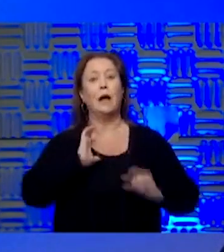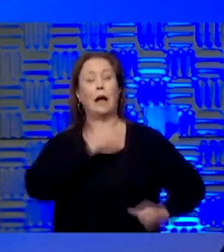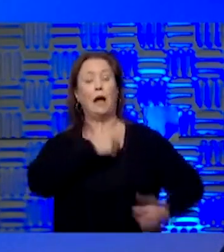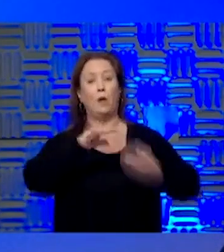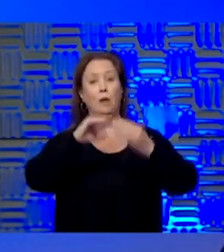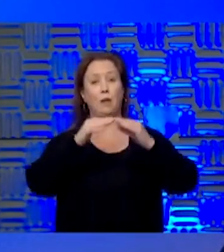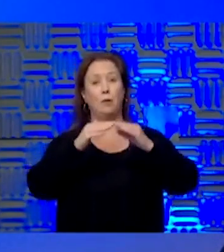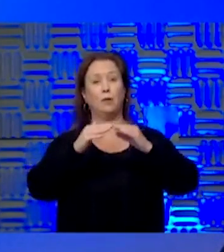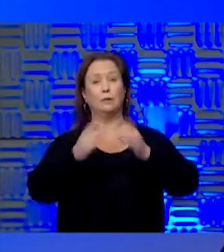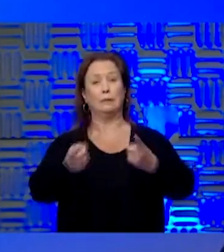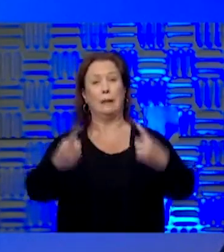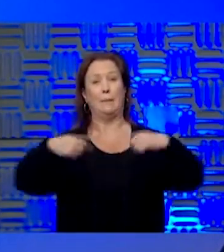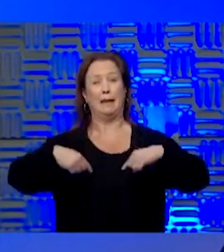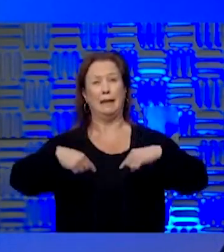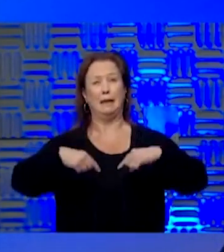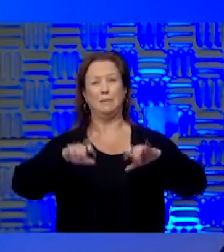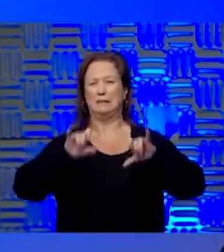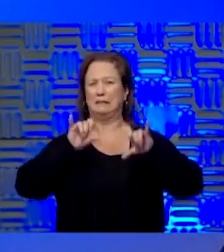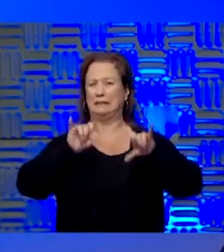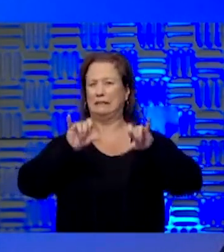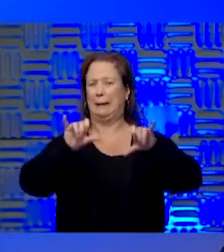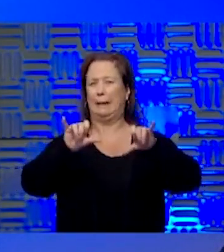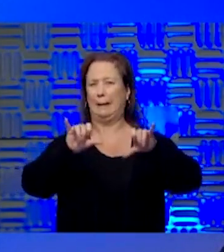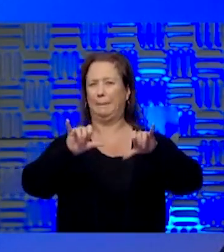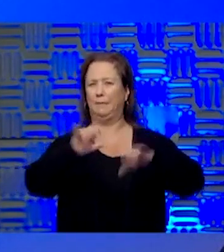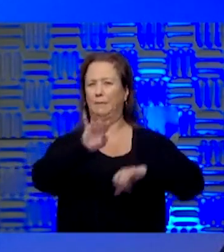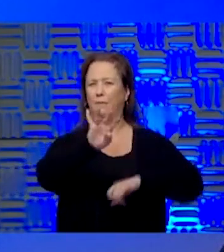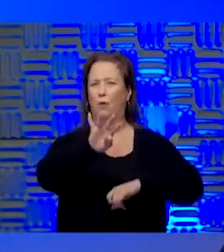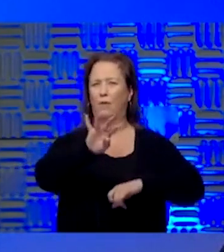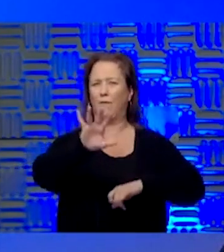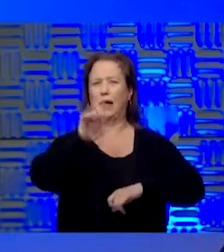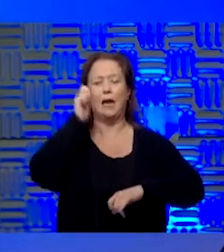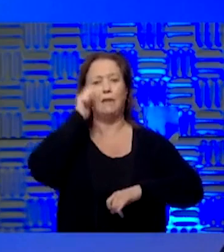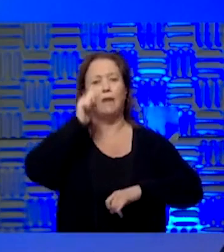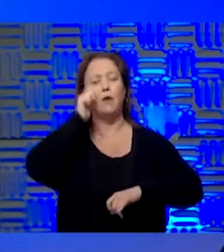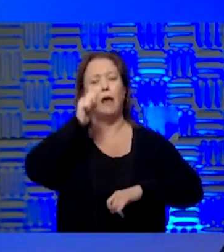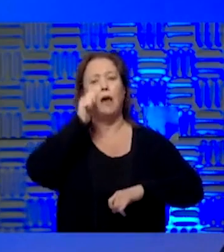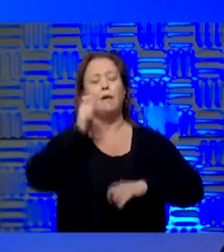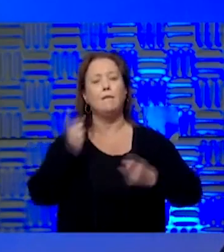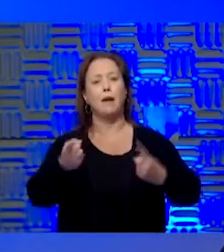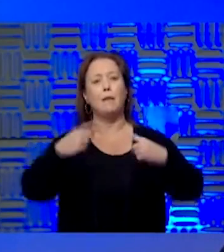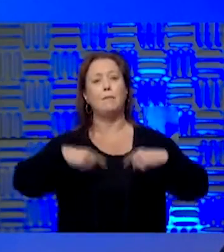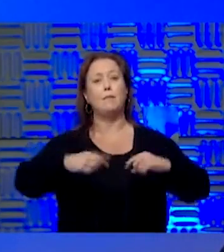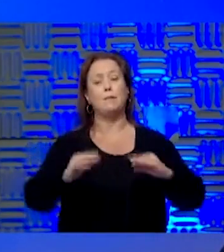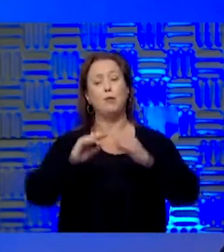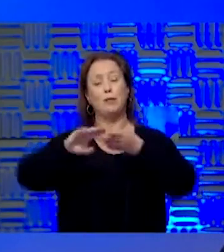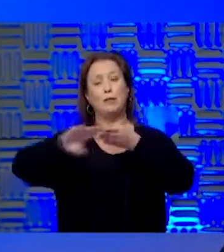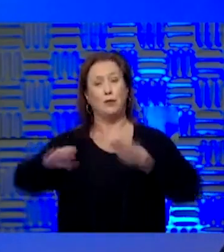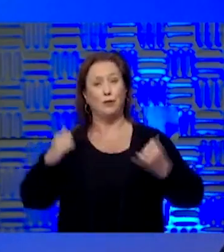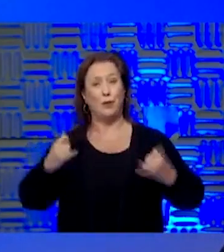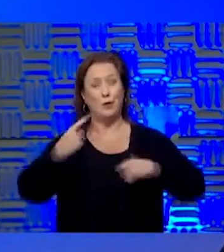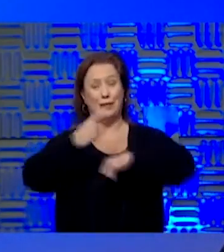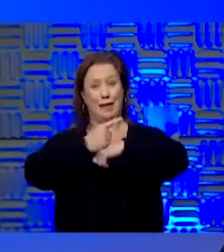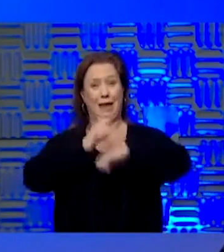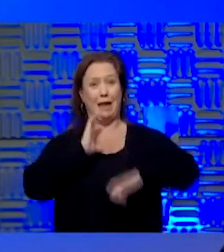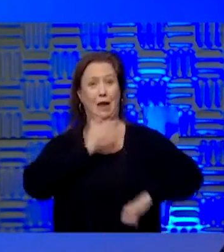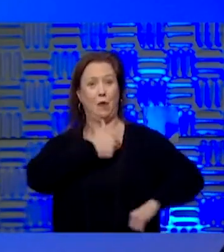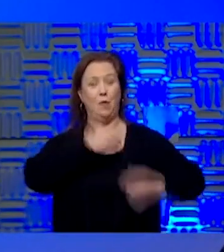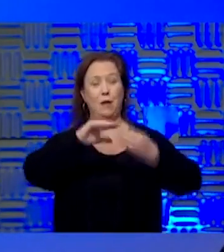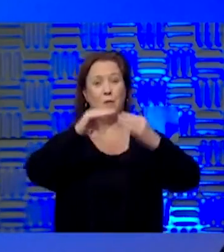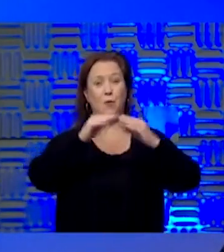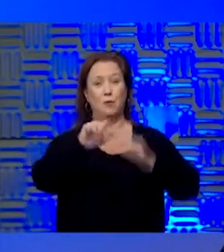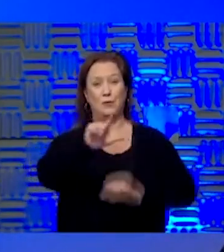of admissions every day are about stable, about 4 to 5 a day, but we've had more discharges. So today, our numbers